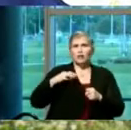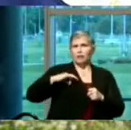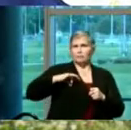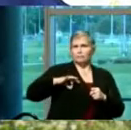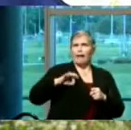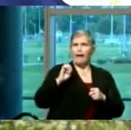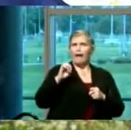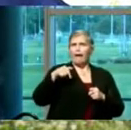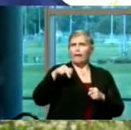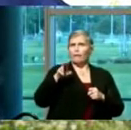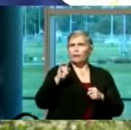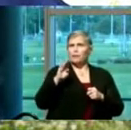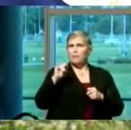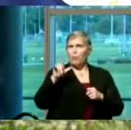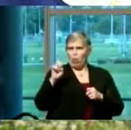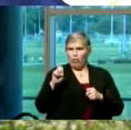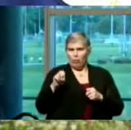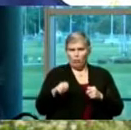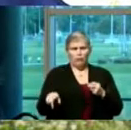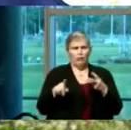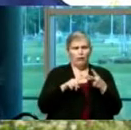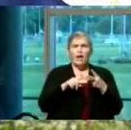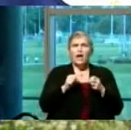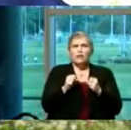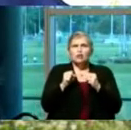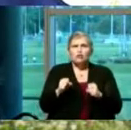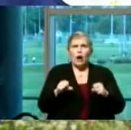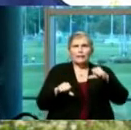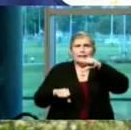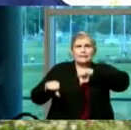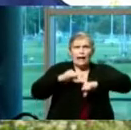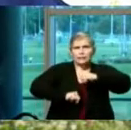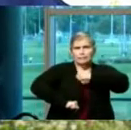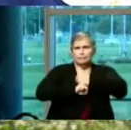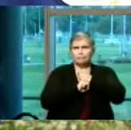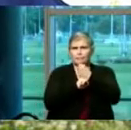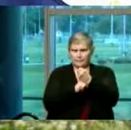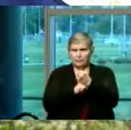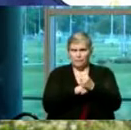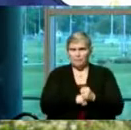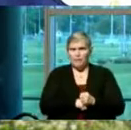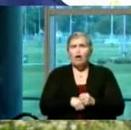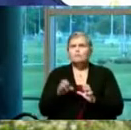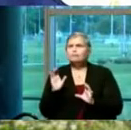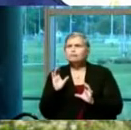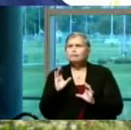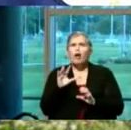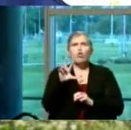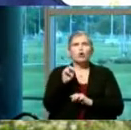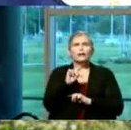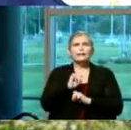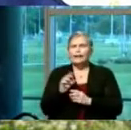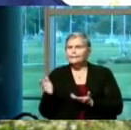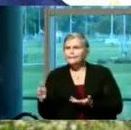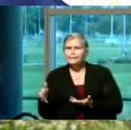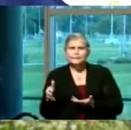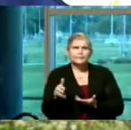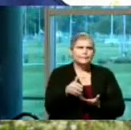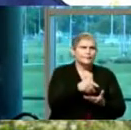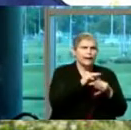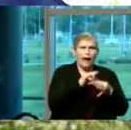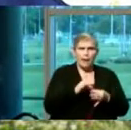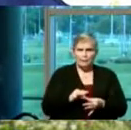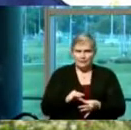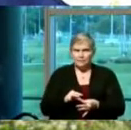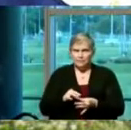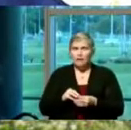resourced and has the strongest environmental and scientific integrity. We'll seek comments for a period of 30 days from publication and work